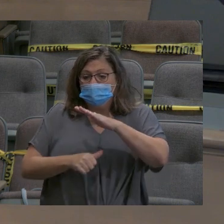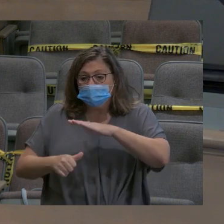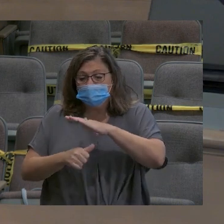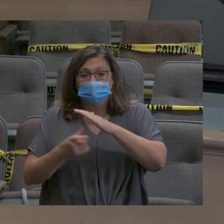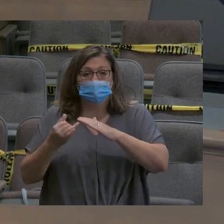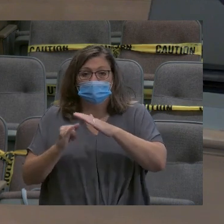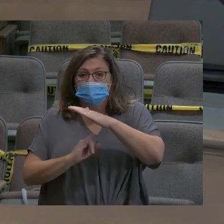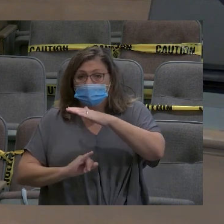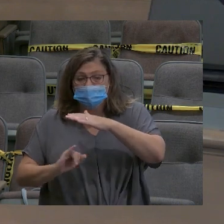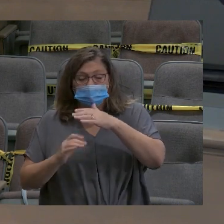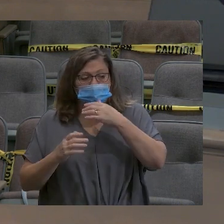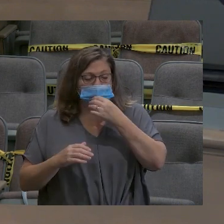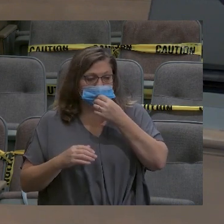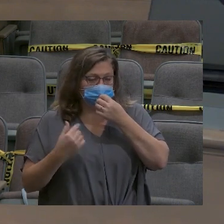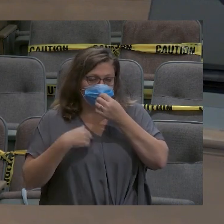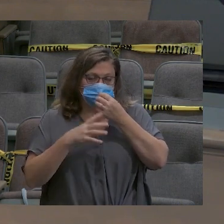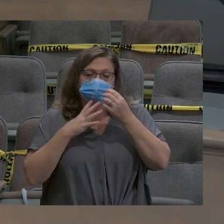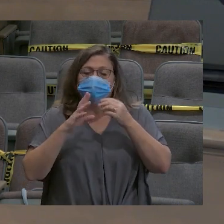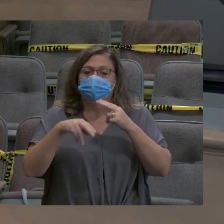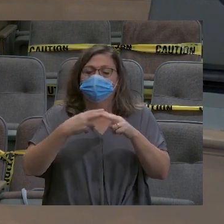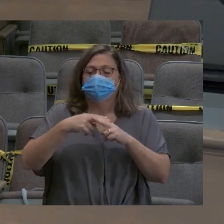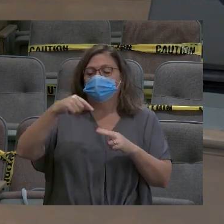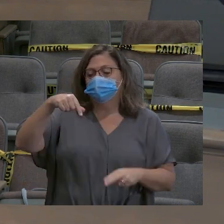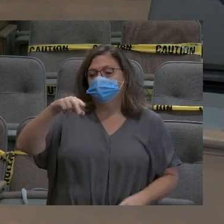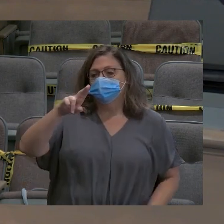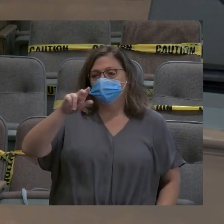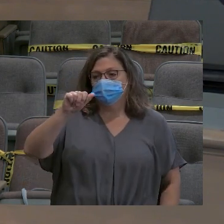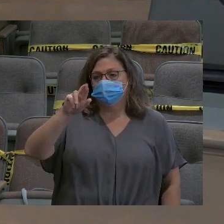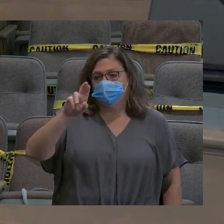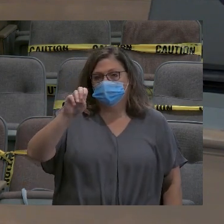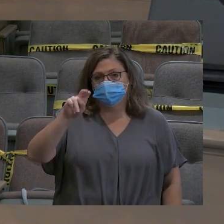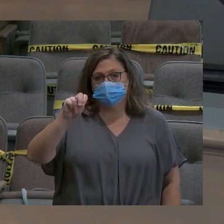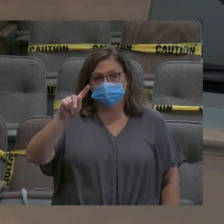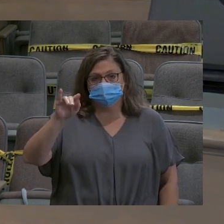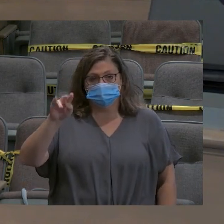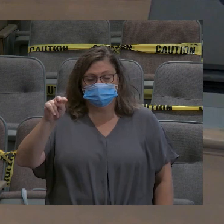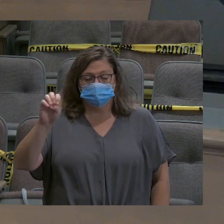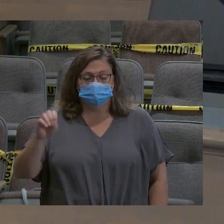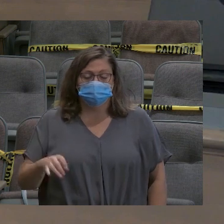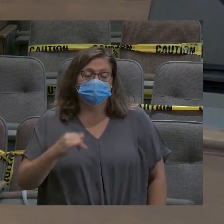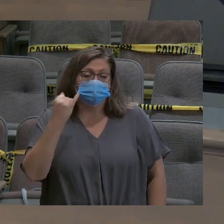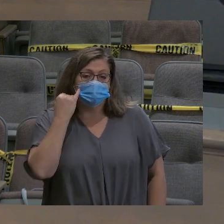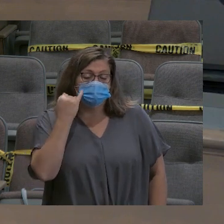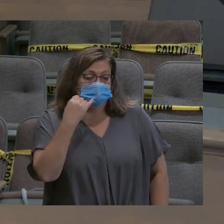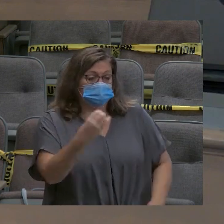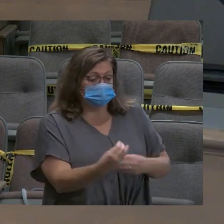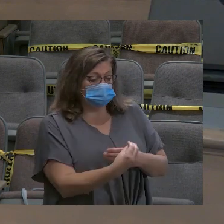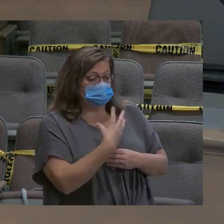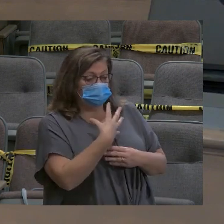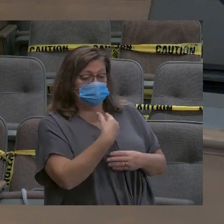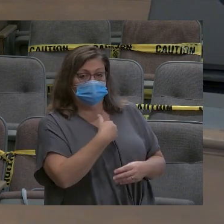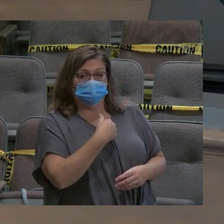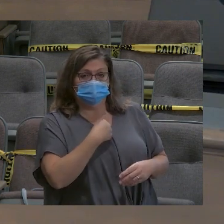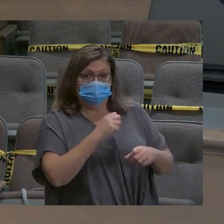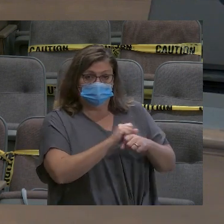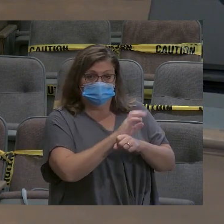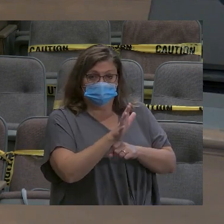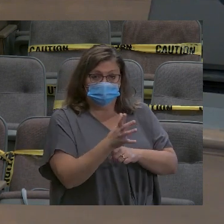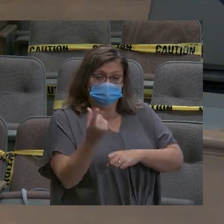start with quarantining. If I were to be exposed to COVID-19 virus